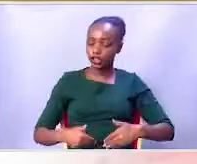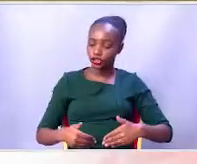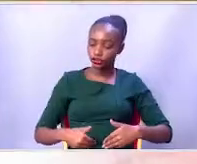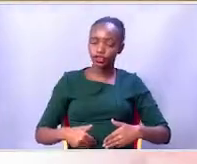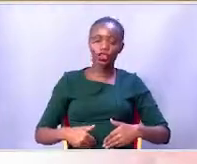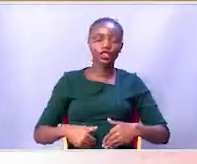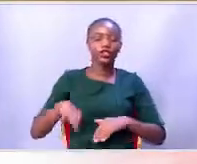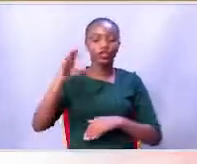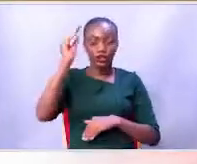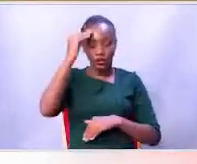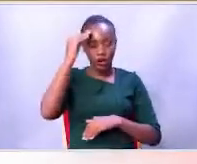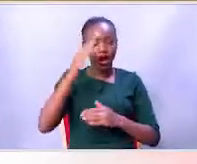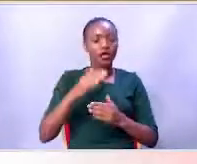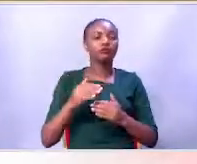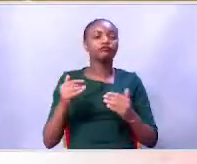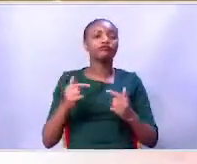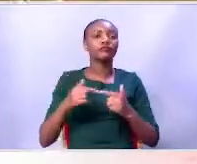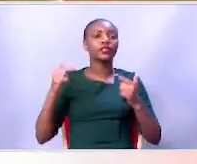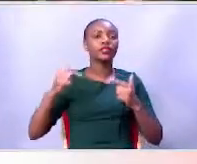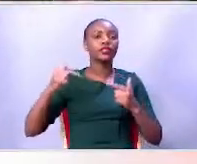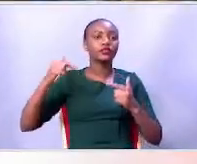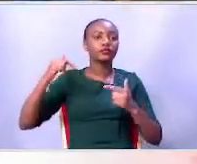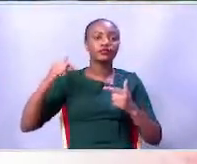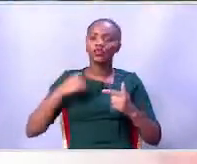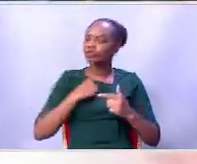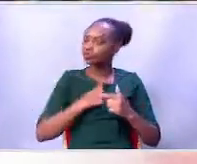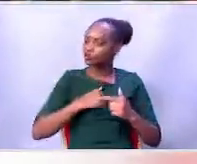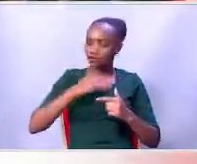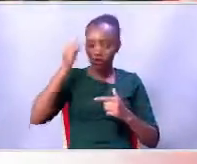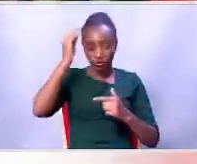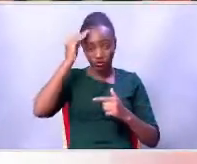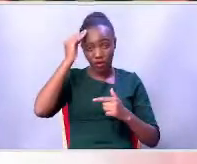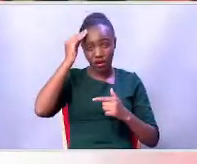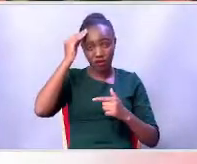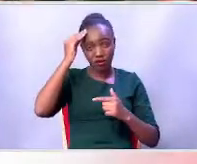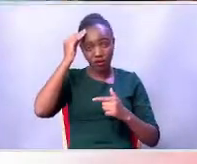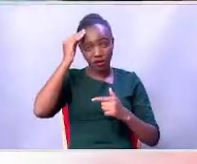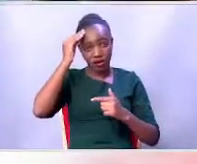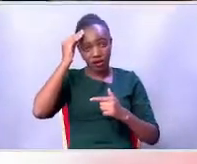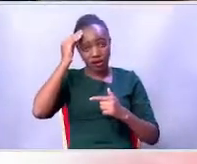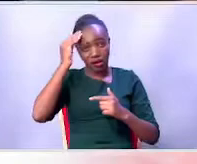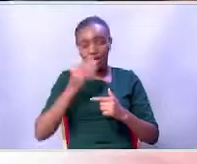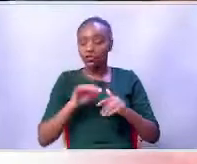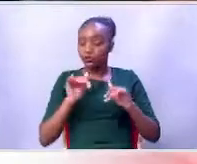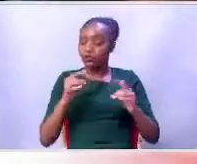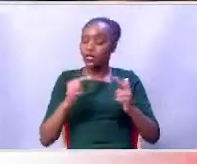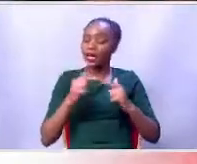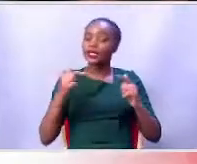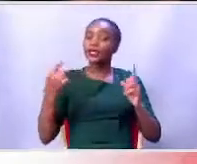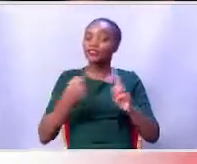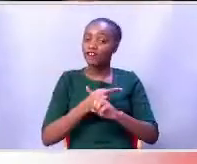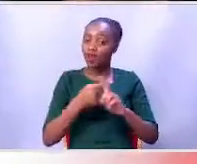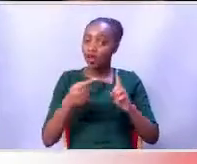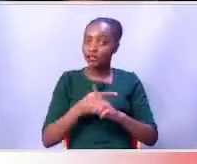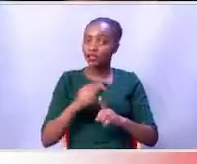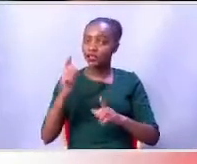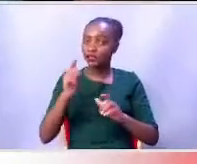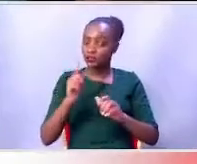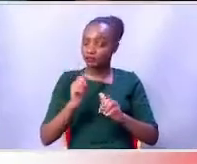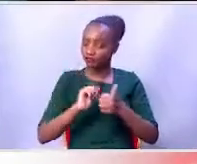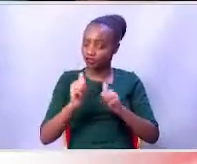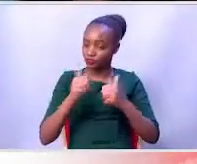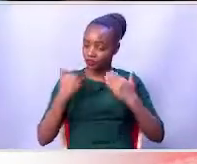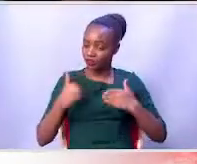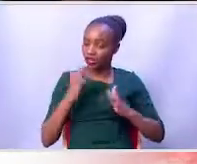be sensitized against being used by politicians to engage in acts of violence. This tournament, mimi